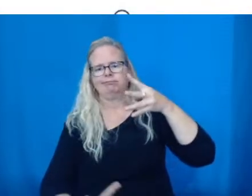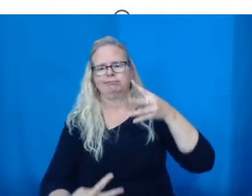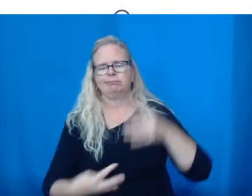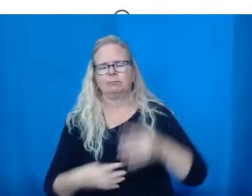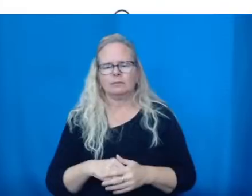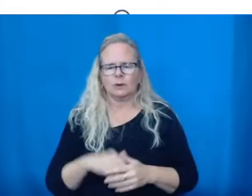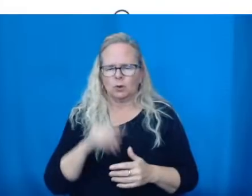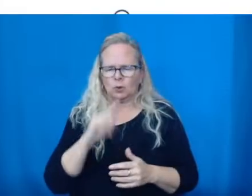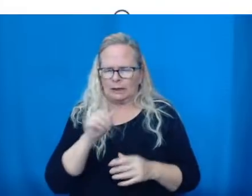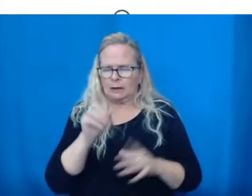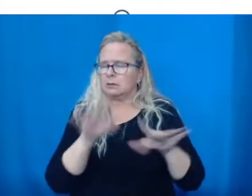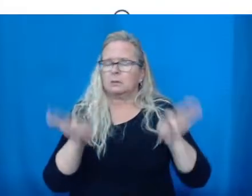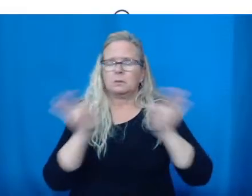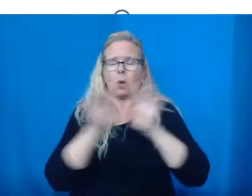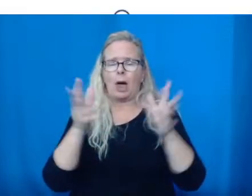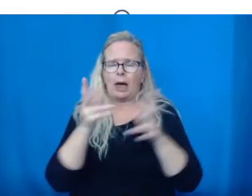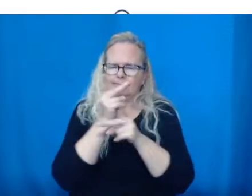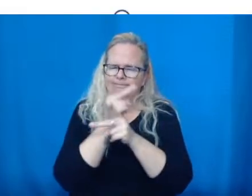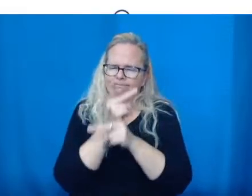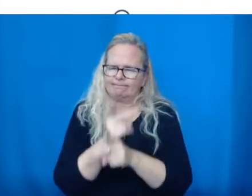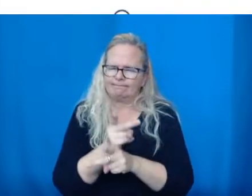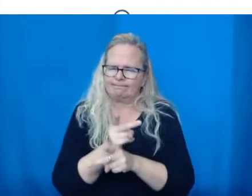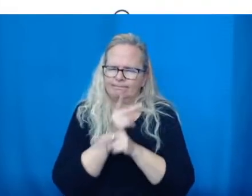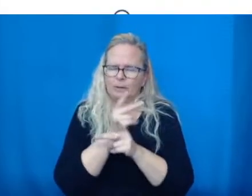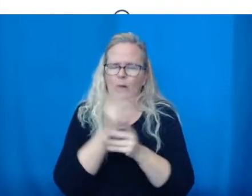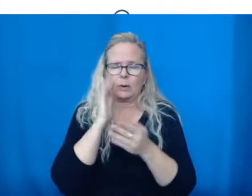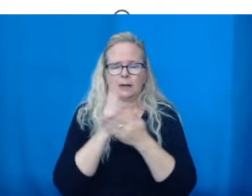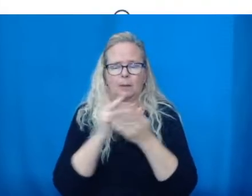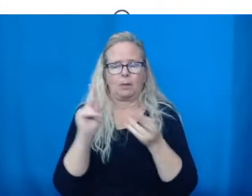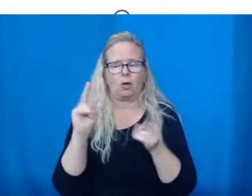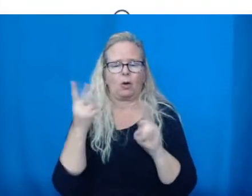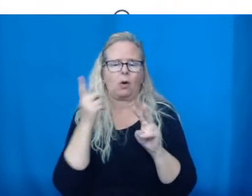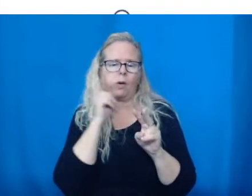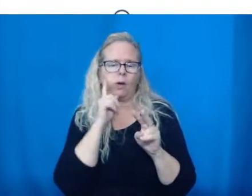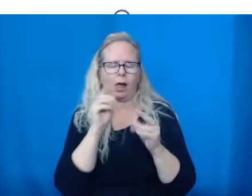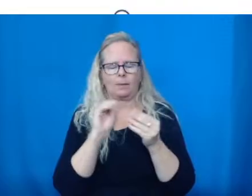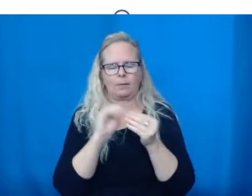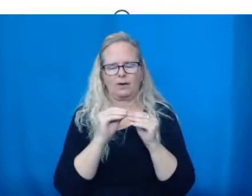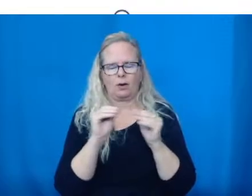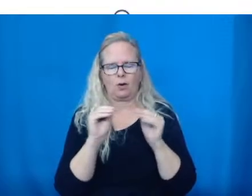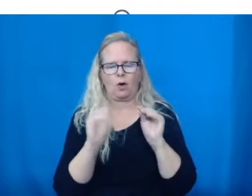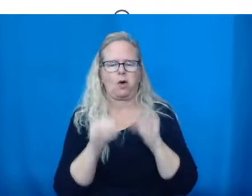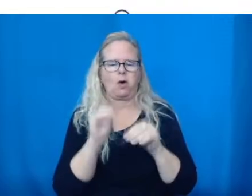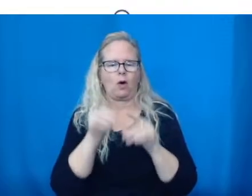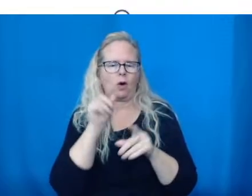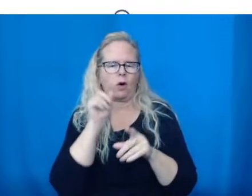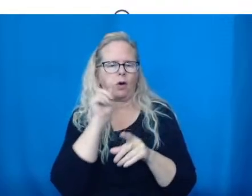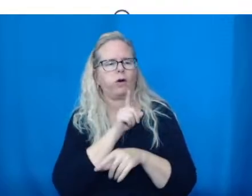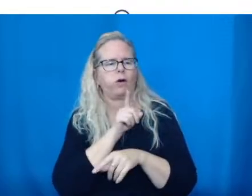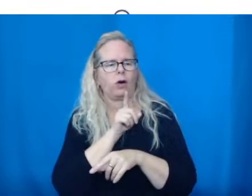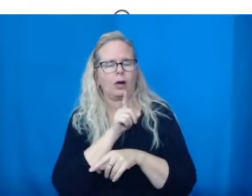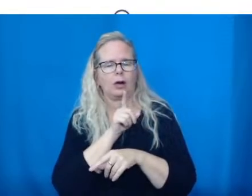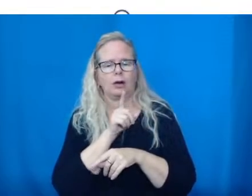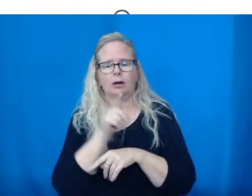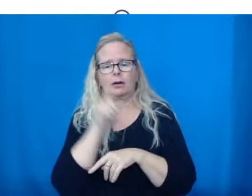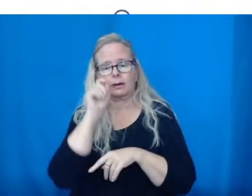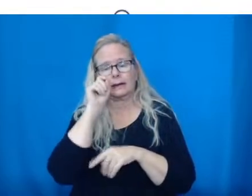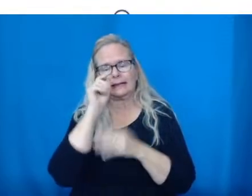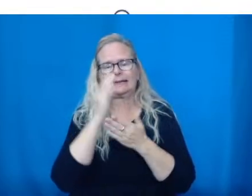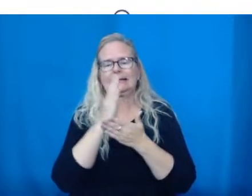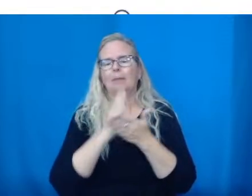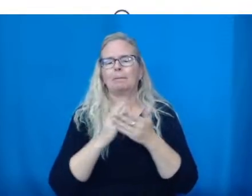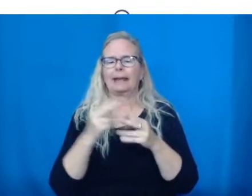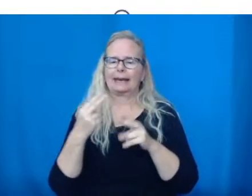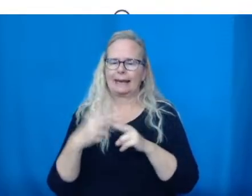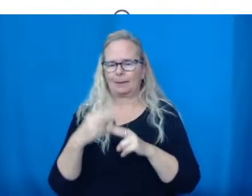Sometimes manufacturers use N95 in the name of the product or in some of the information that's provided with it, but the product may not actually